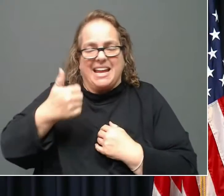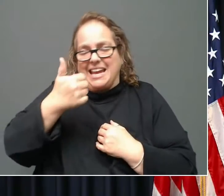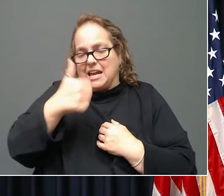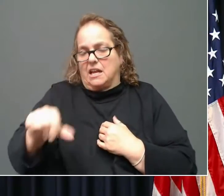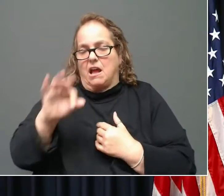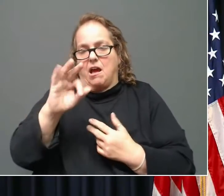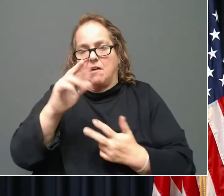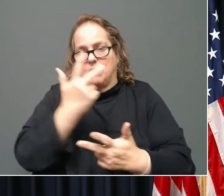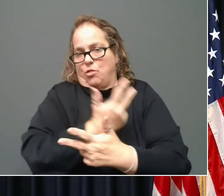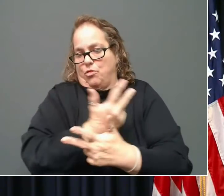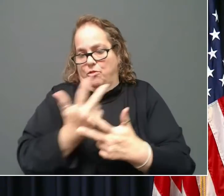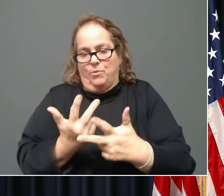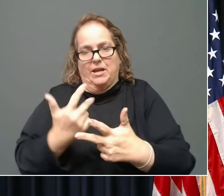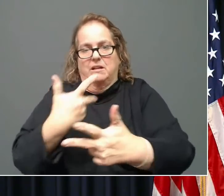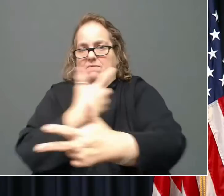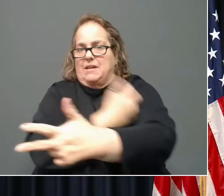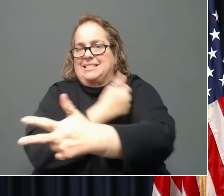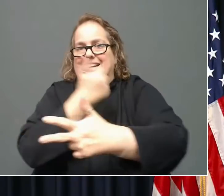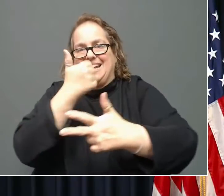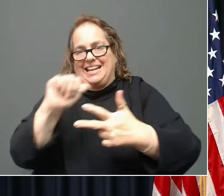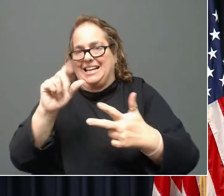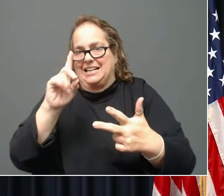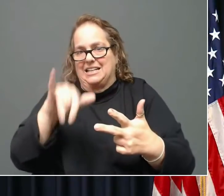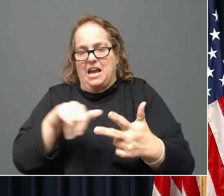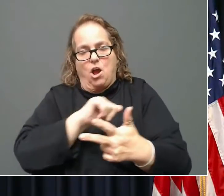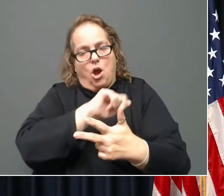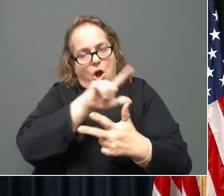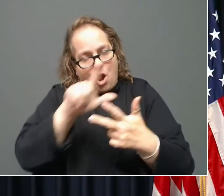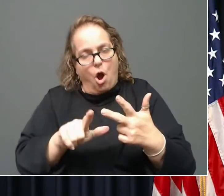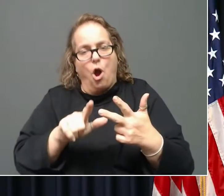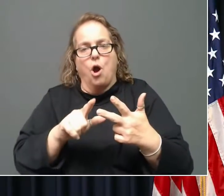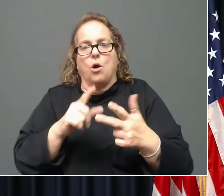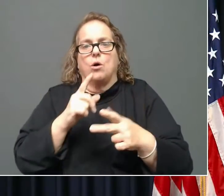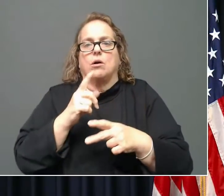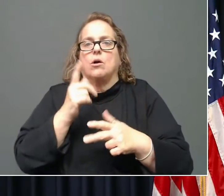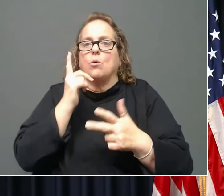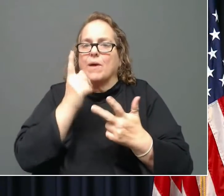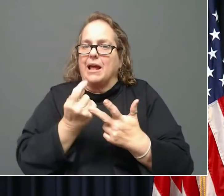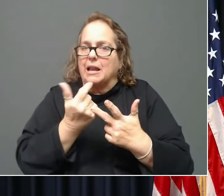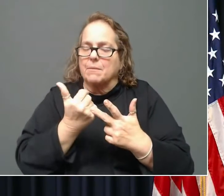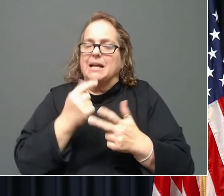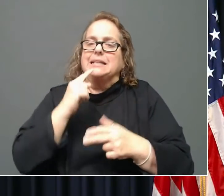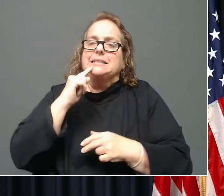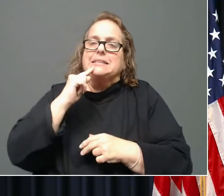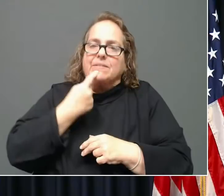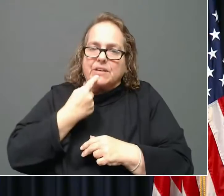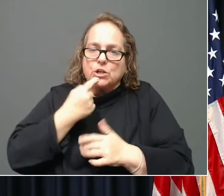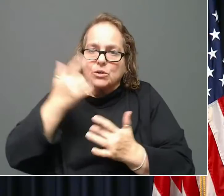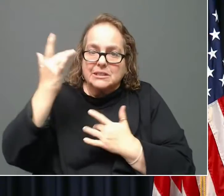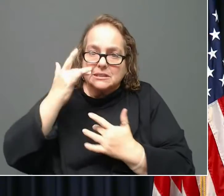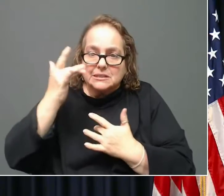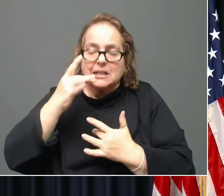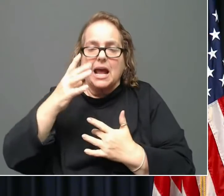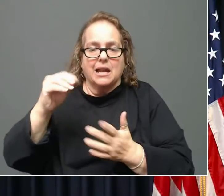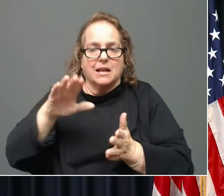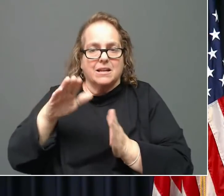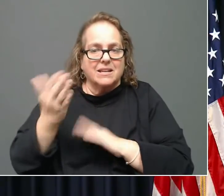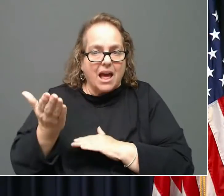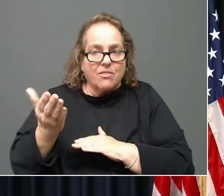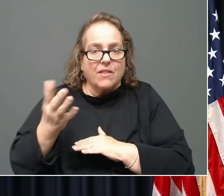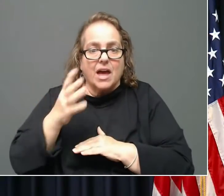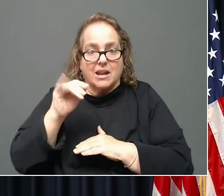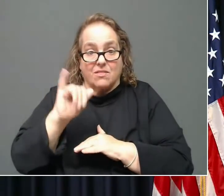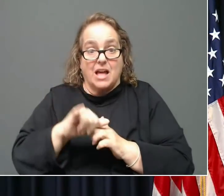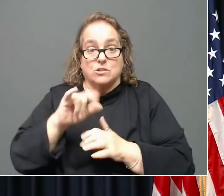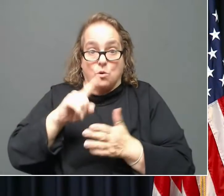on any day. They all effectively eliminate severe disease and death, and that's what we're going